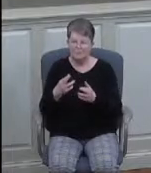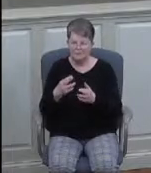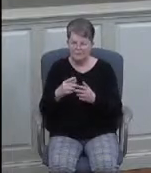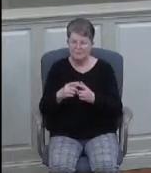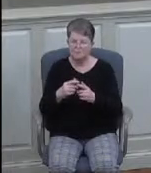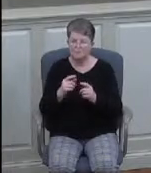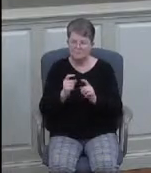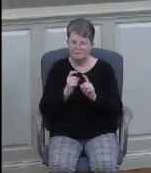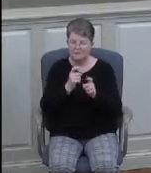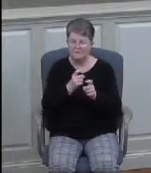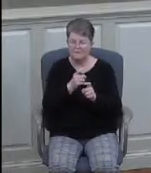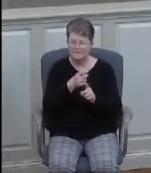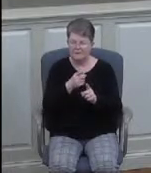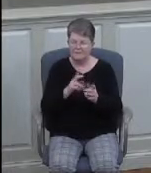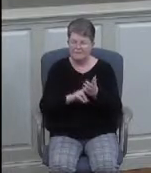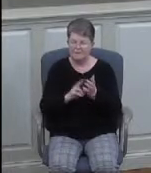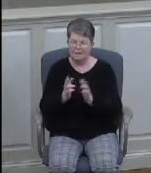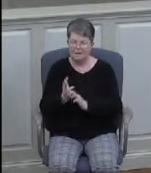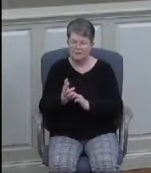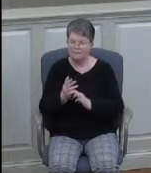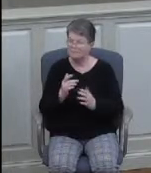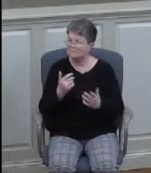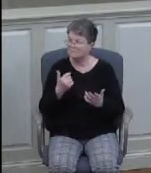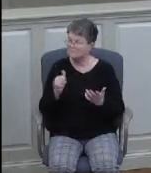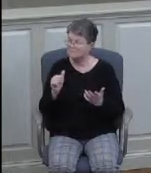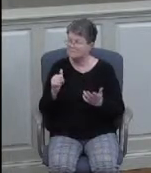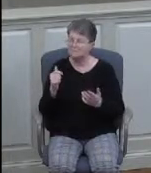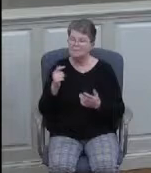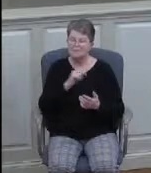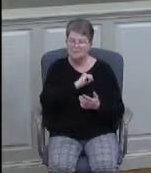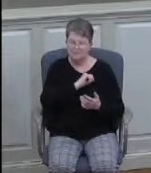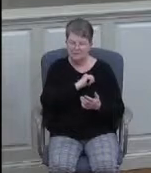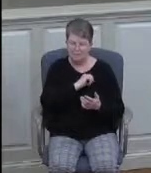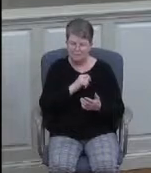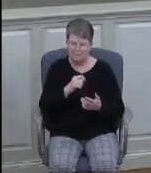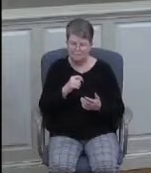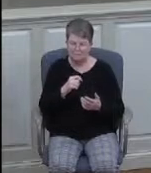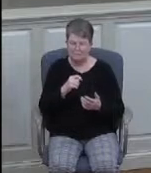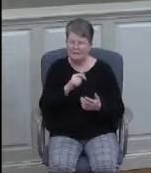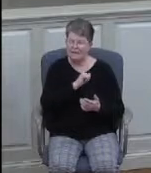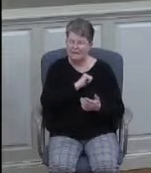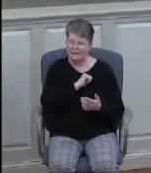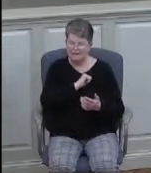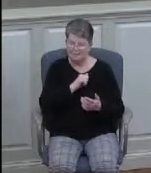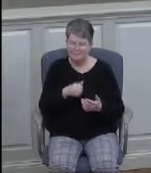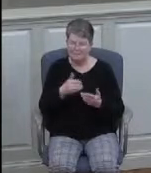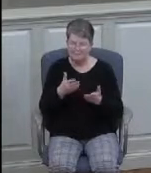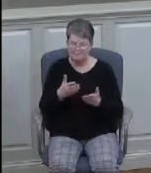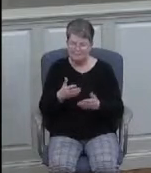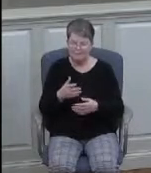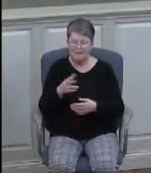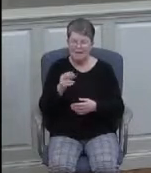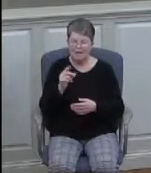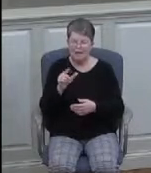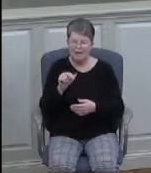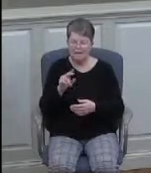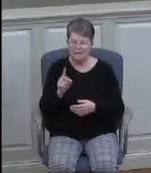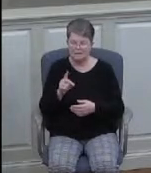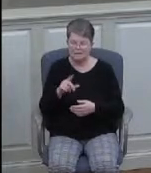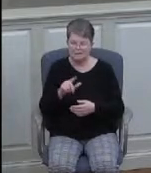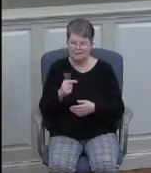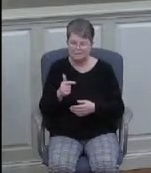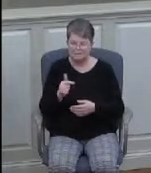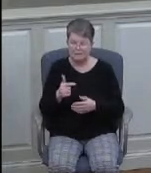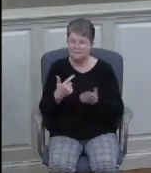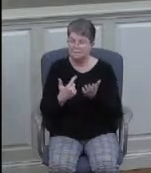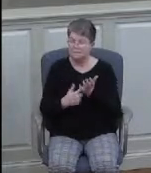contract. Do you hear a motion? So moved. Commissioner Atkins, second. Second. Thank you, Commissioner Holland.